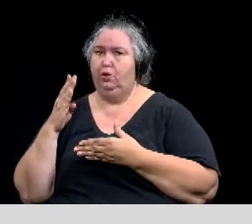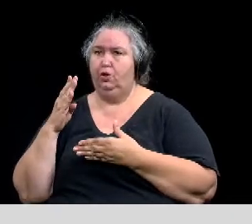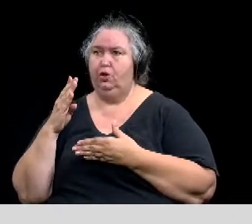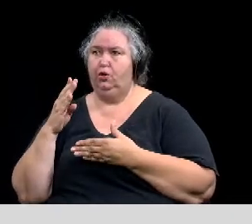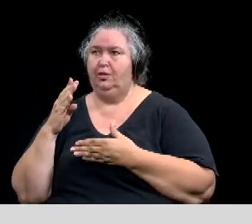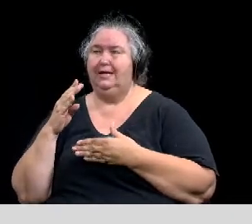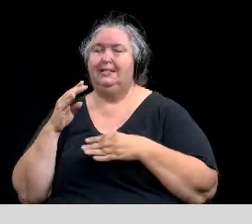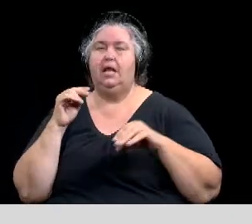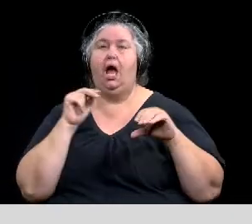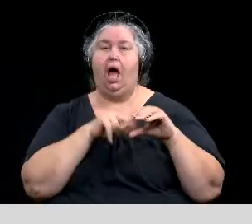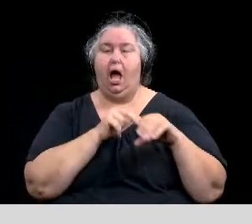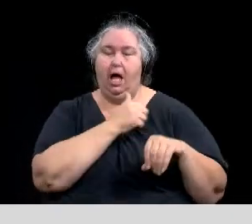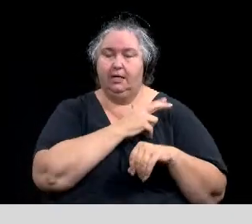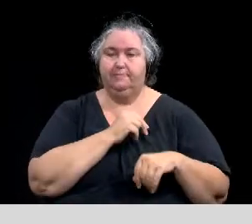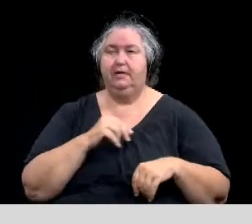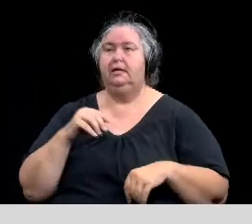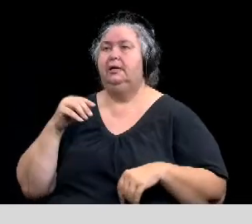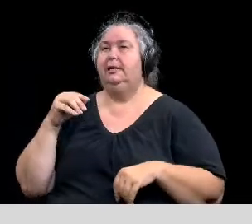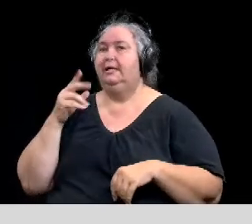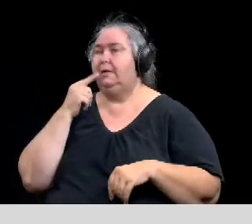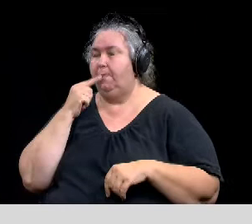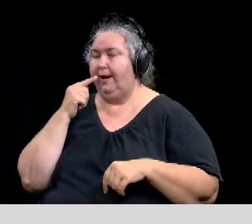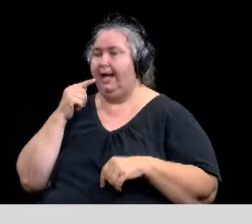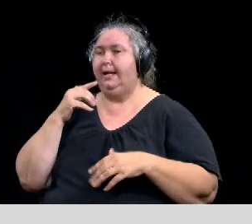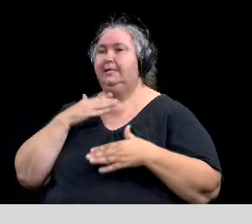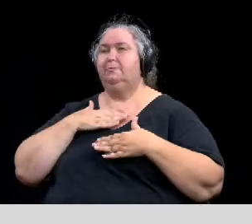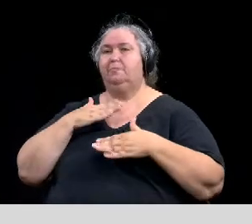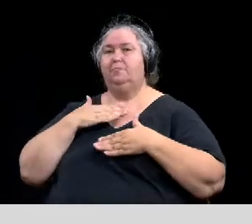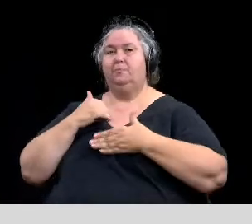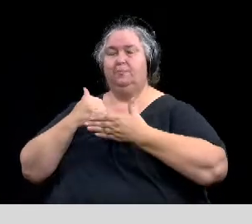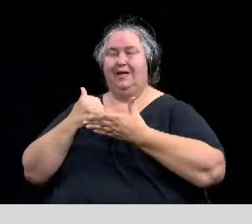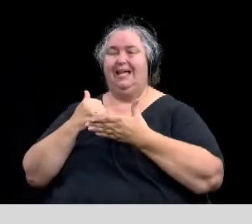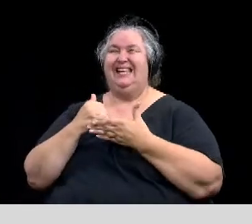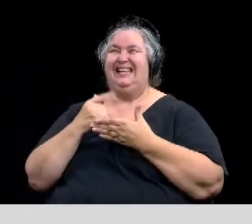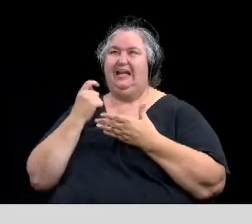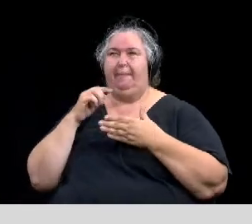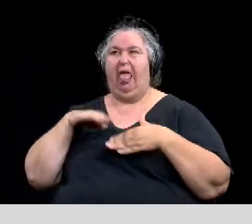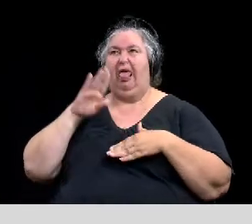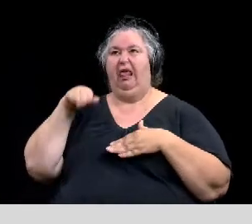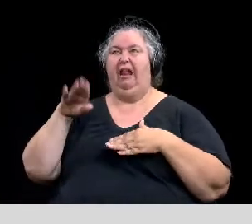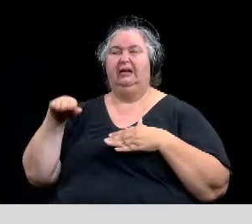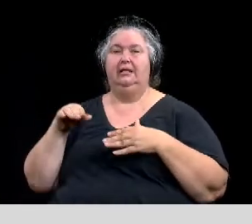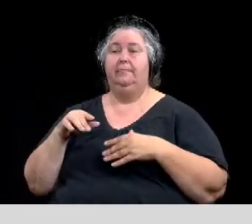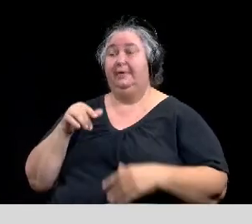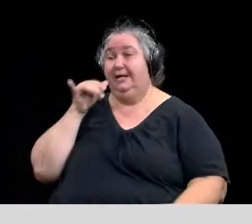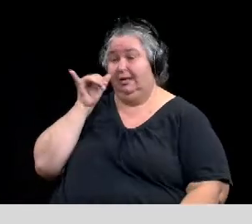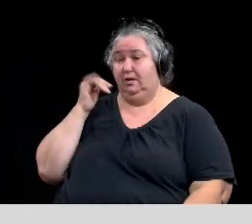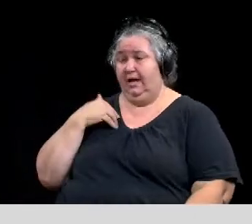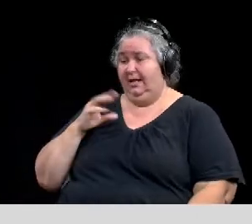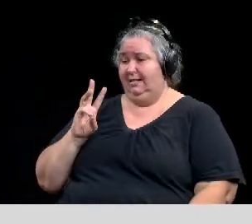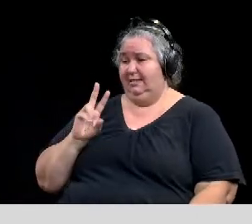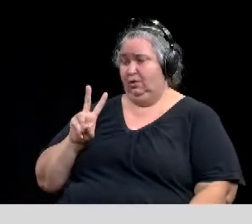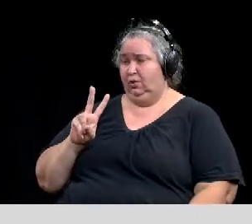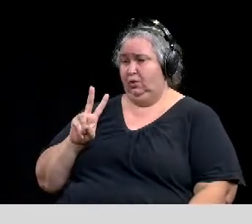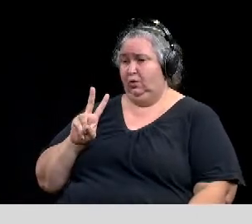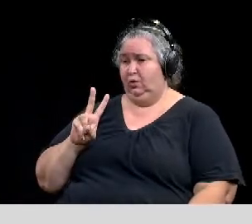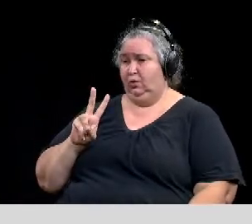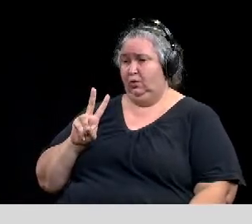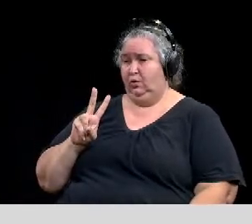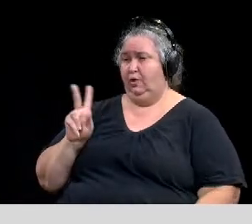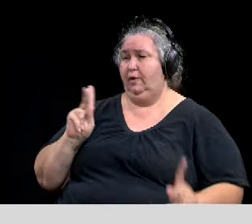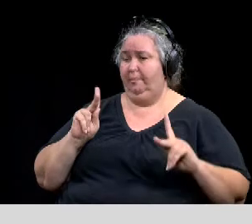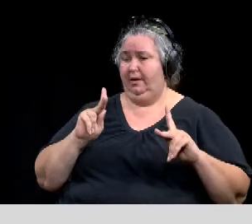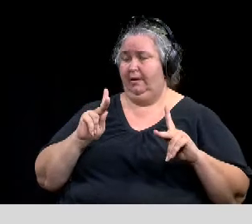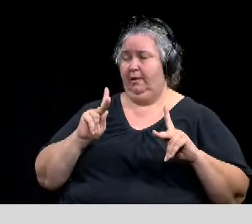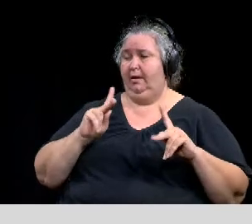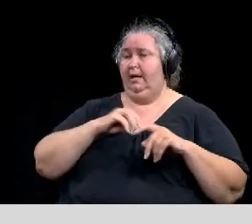ventilators. It's been a little erratic over the past week. But yesterday we had 62 hospitalized patients with